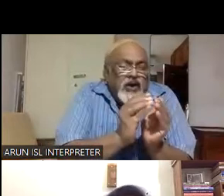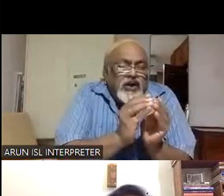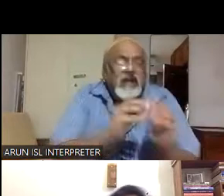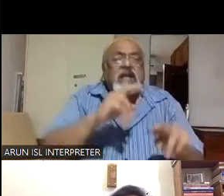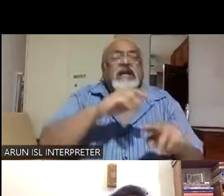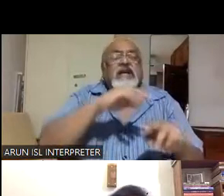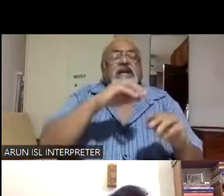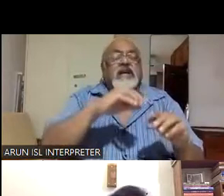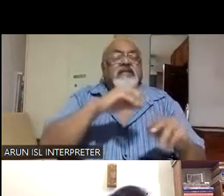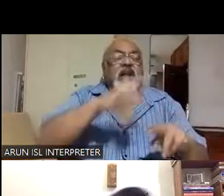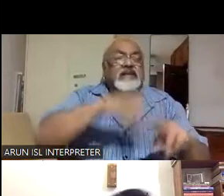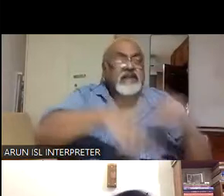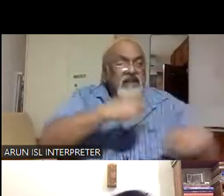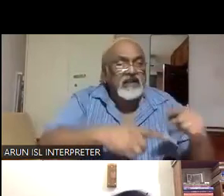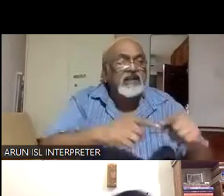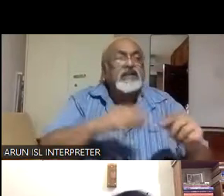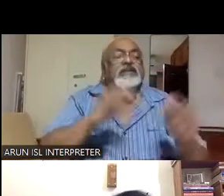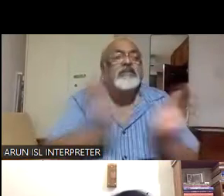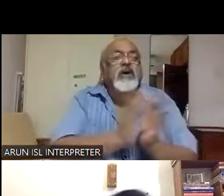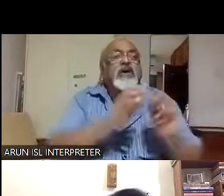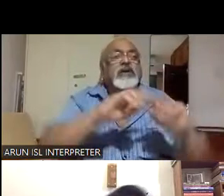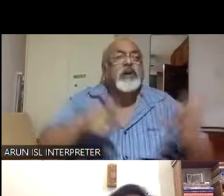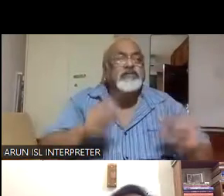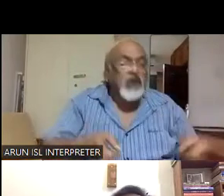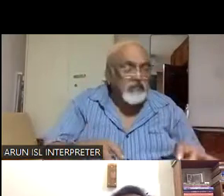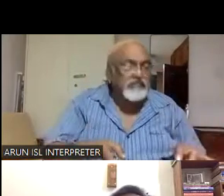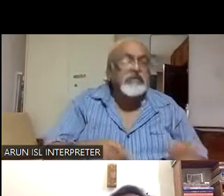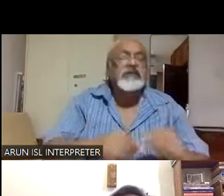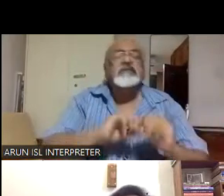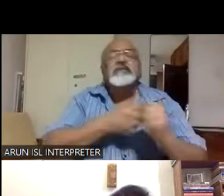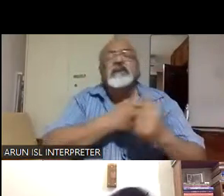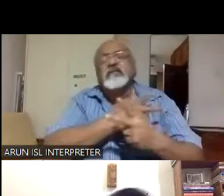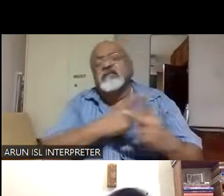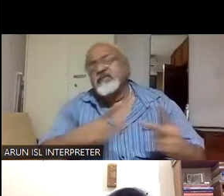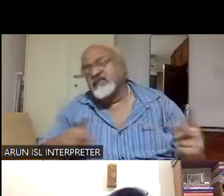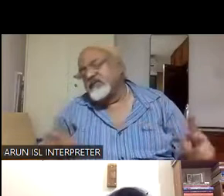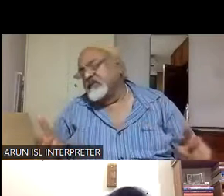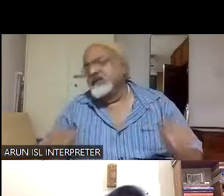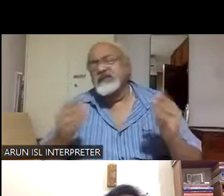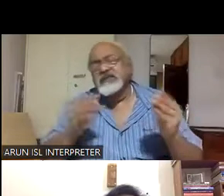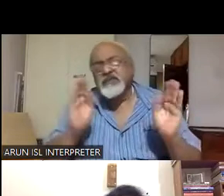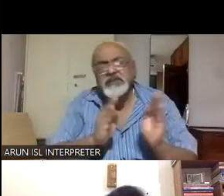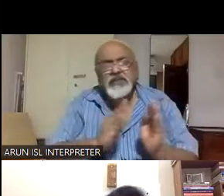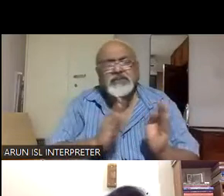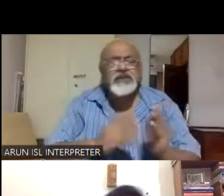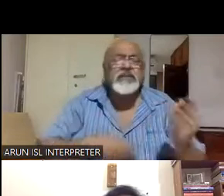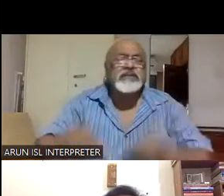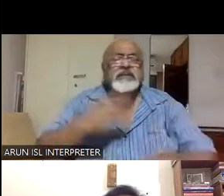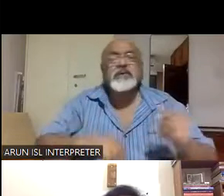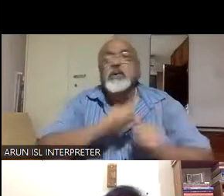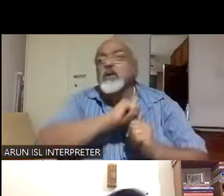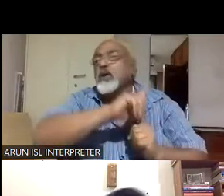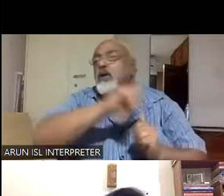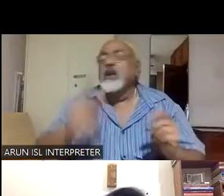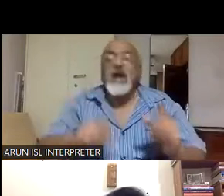industries, I'm talking about individual entrepreneurs, I'm talking about small businesses. Overnight,